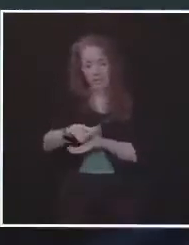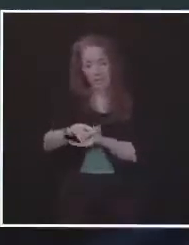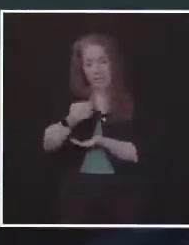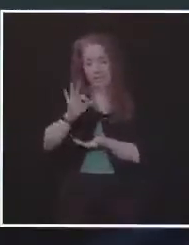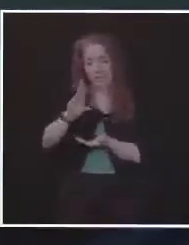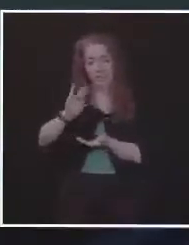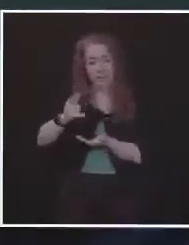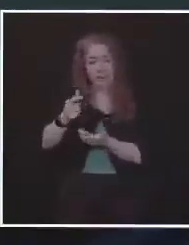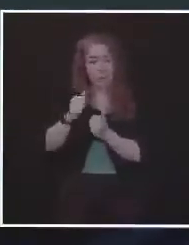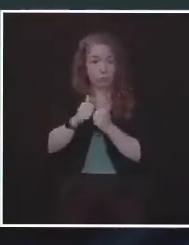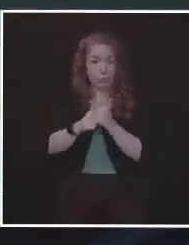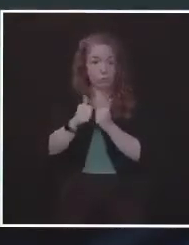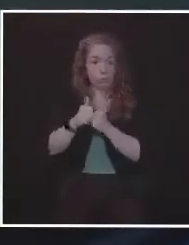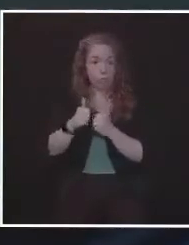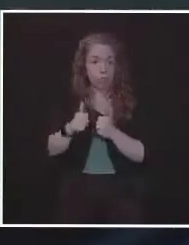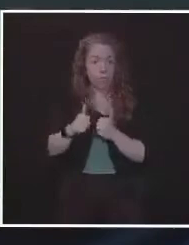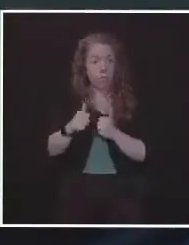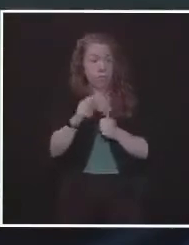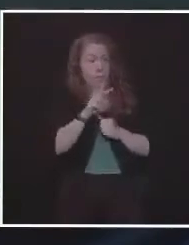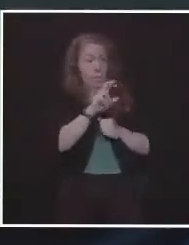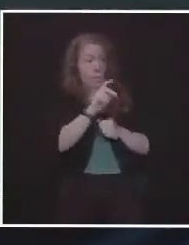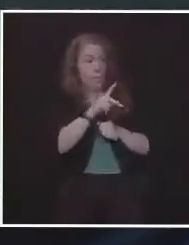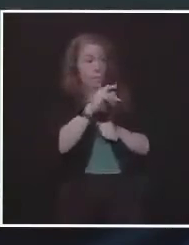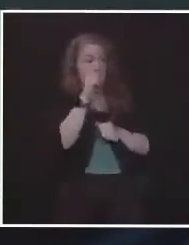Okay, about day two. Okay.